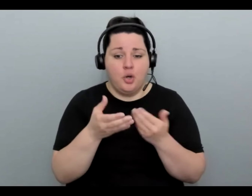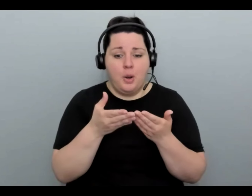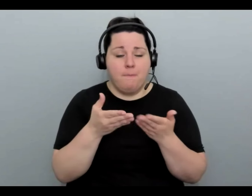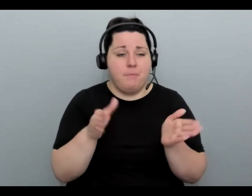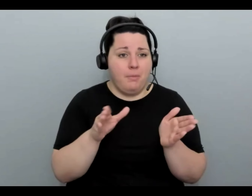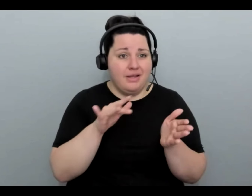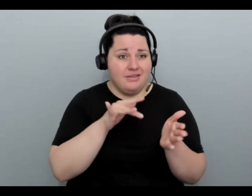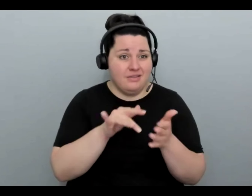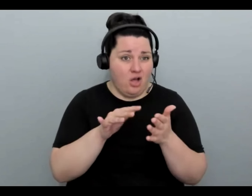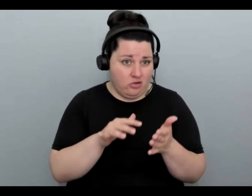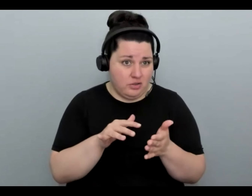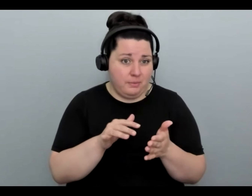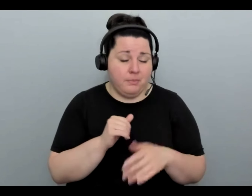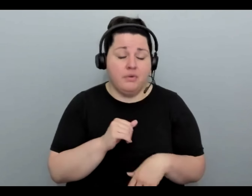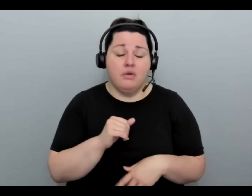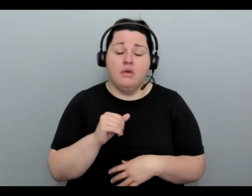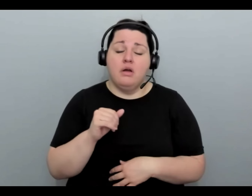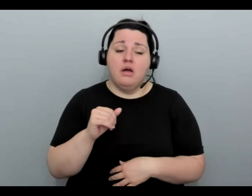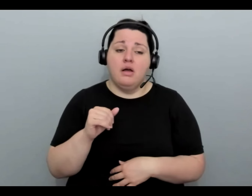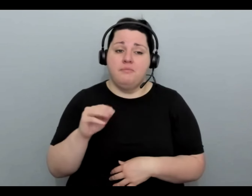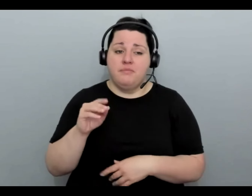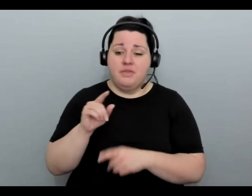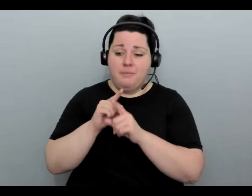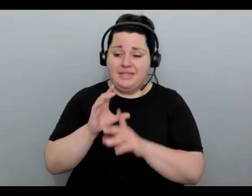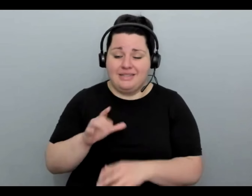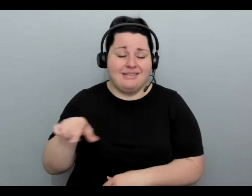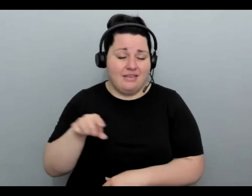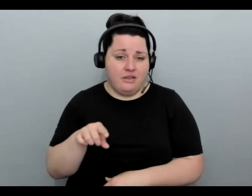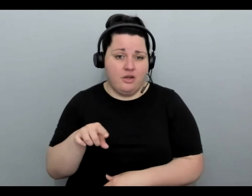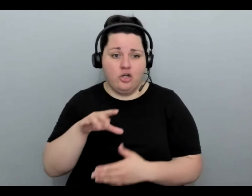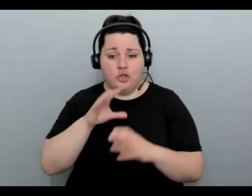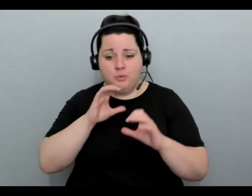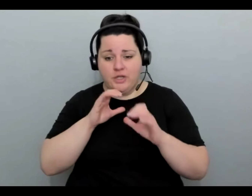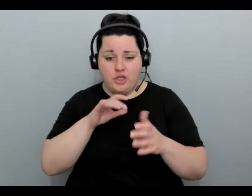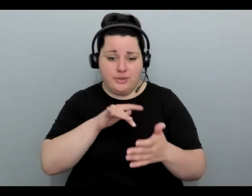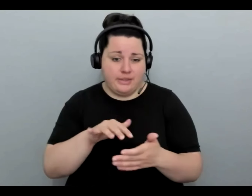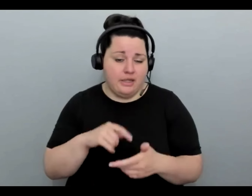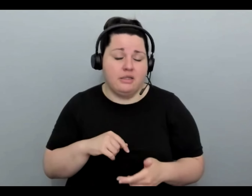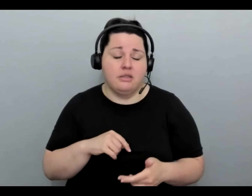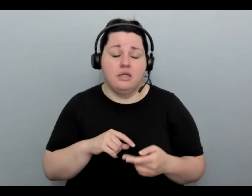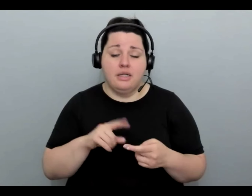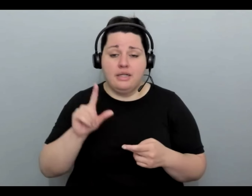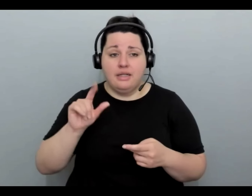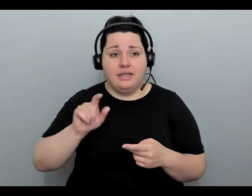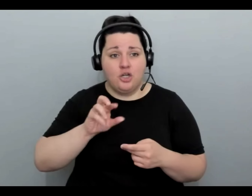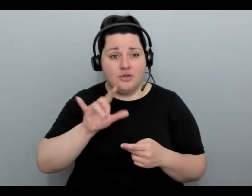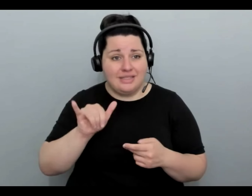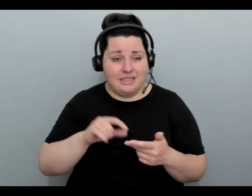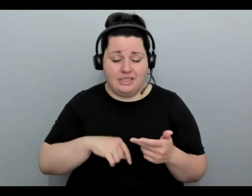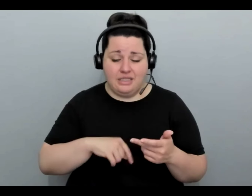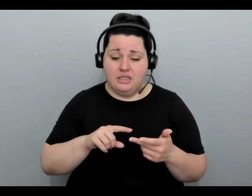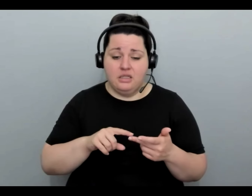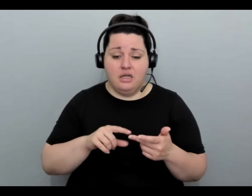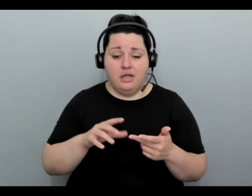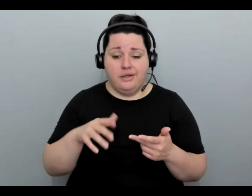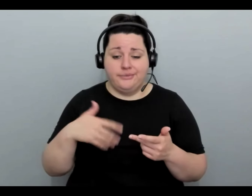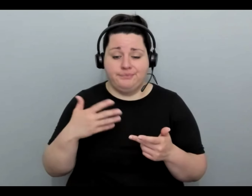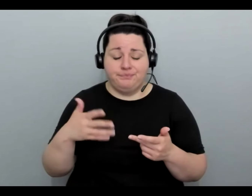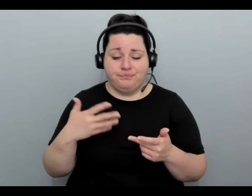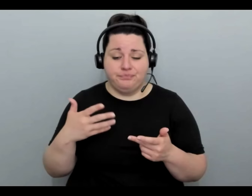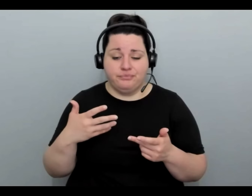of my mentees who are in communication studies, the ones that are in literacy, the ones that are in